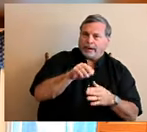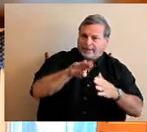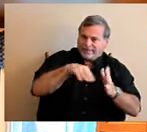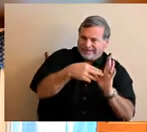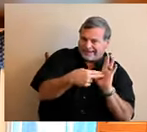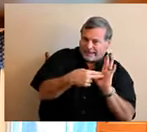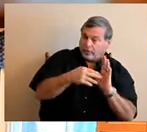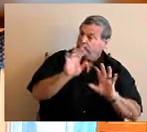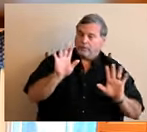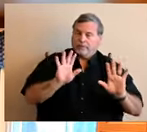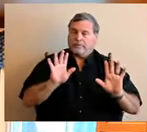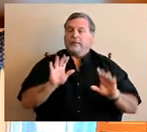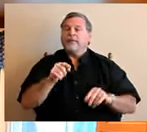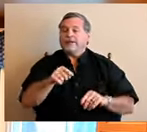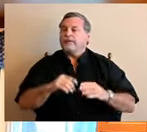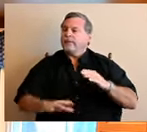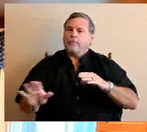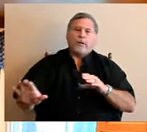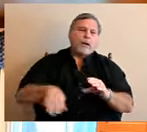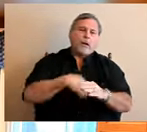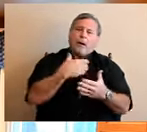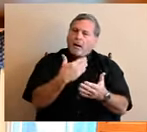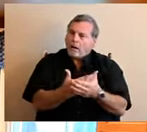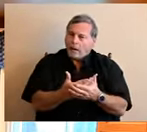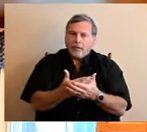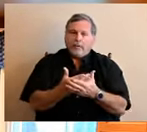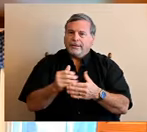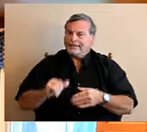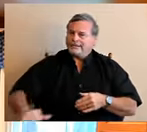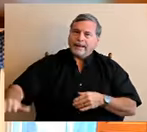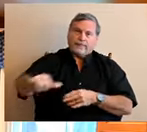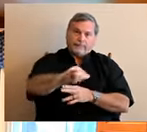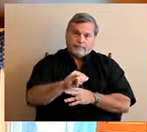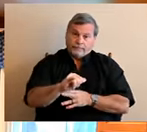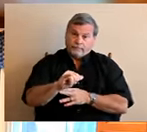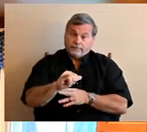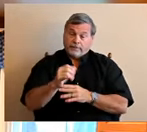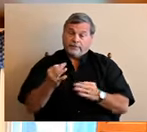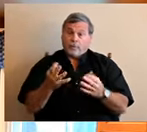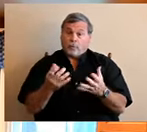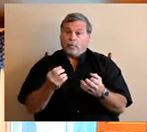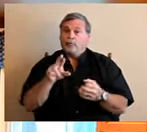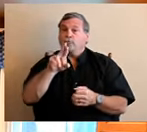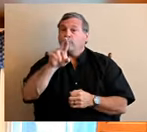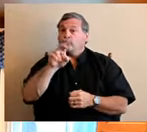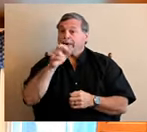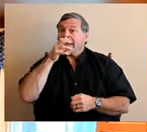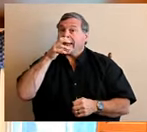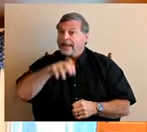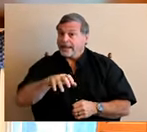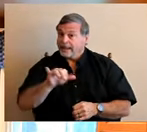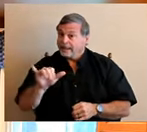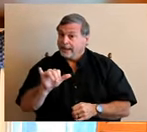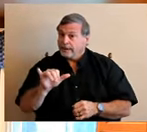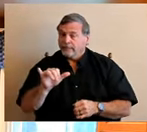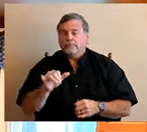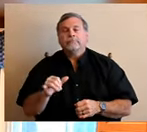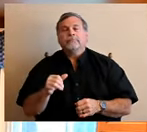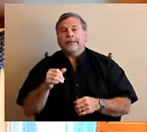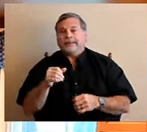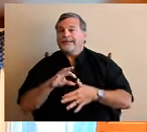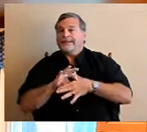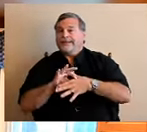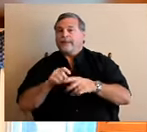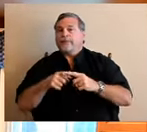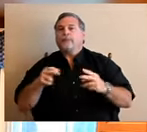center. So this is a good way to have full temperature across. Also, when you want to reheat, same process. You take that steak